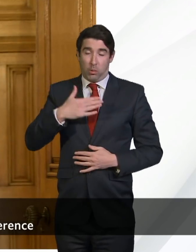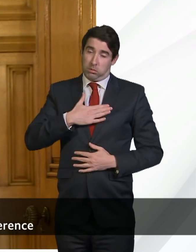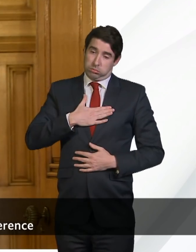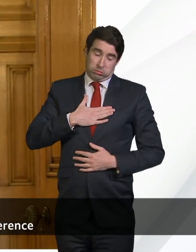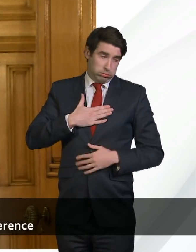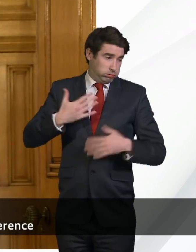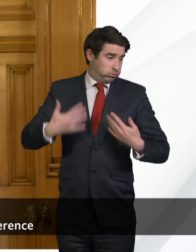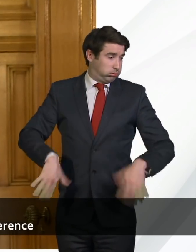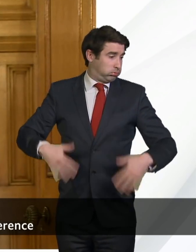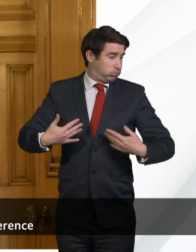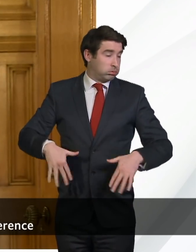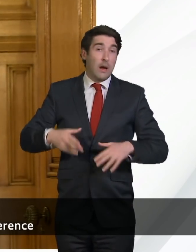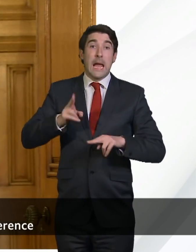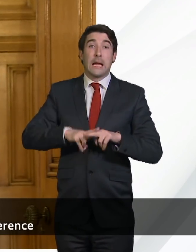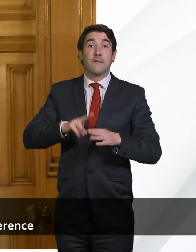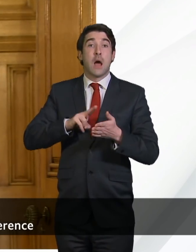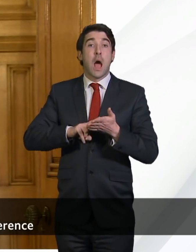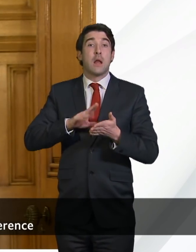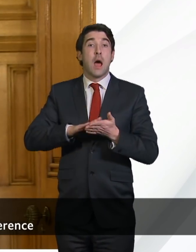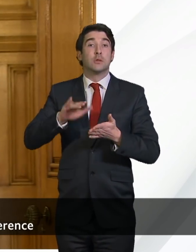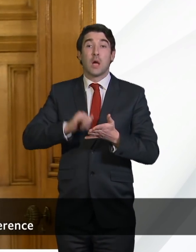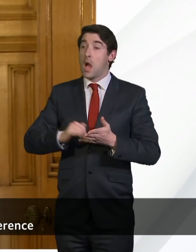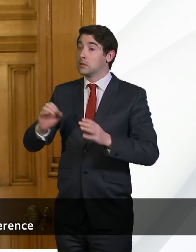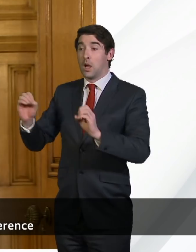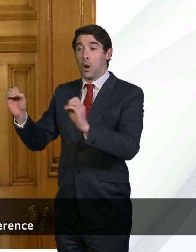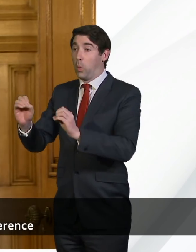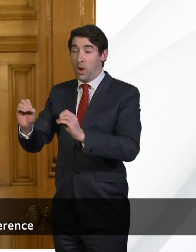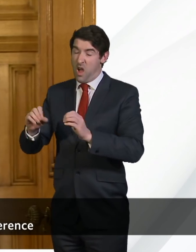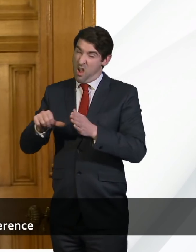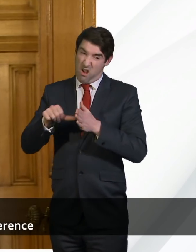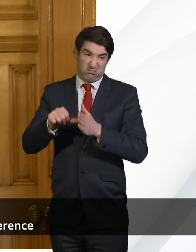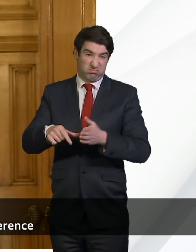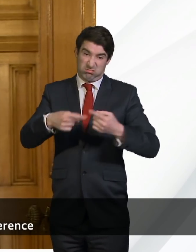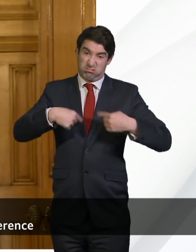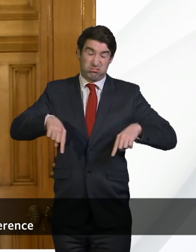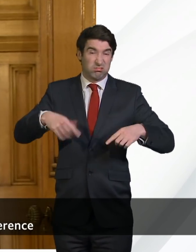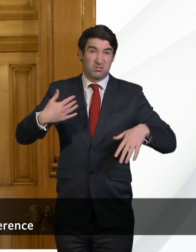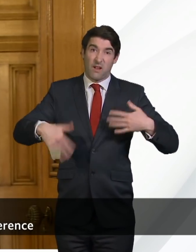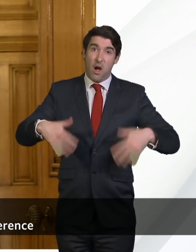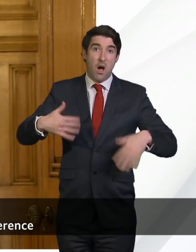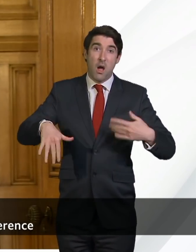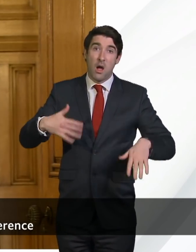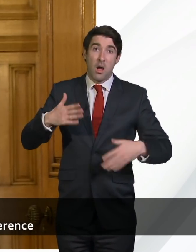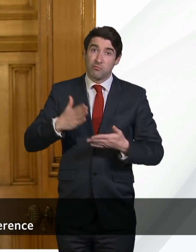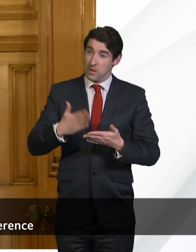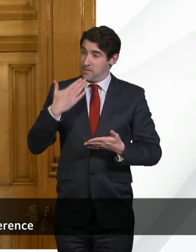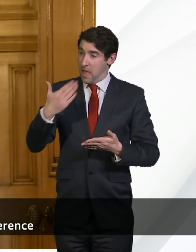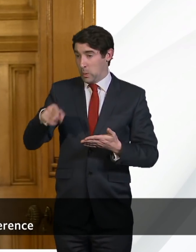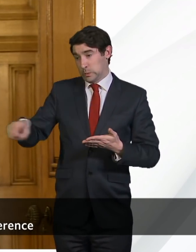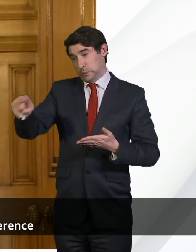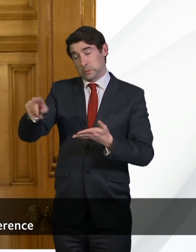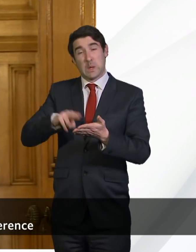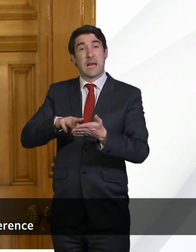to help pull us through even to this level, how much it's done to avoid some of the worst scenarios we could have otherwise faced. And I'm sure there'll be